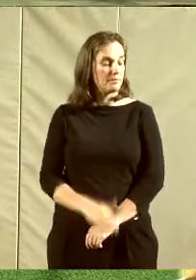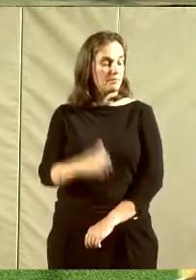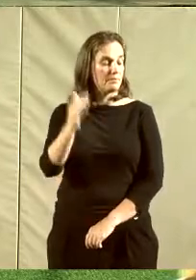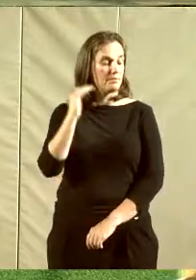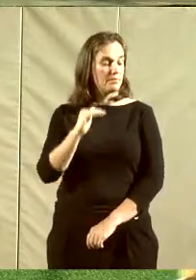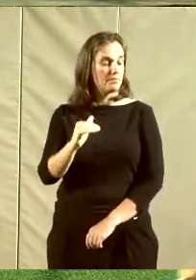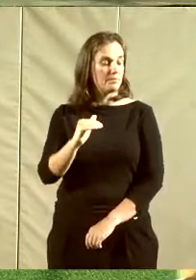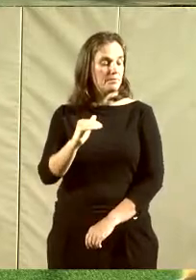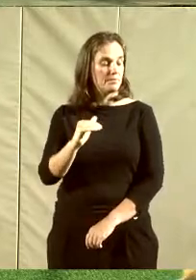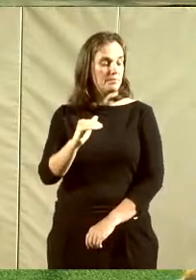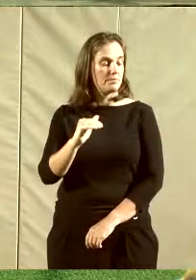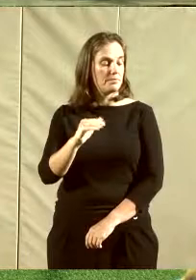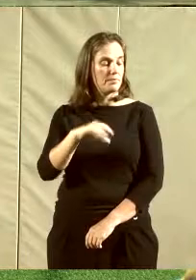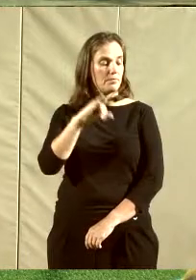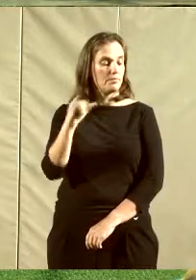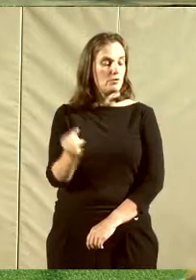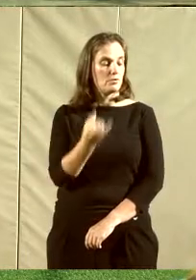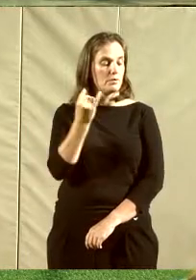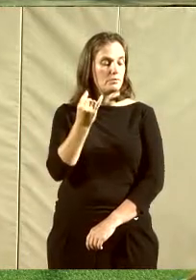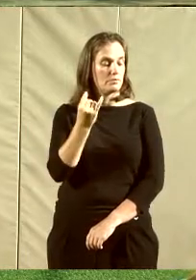Jasmine Mar Irruegas.